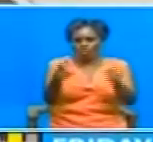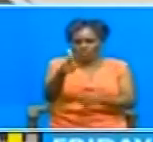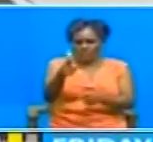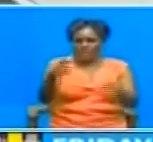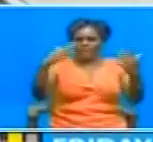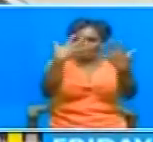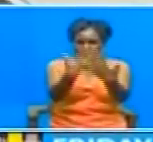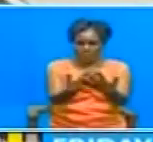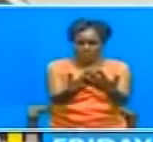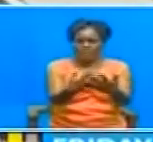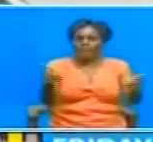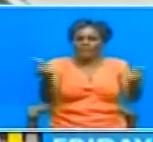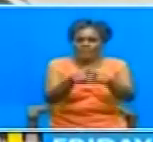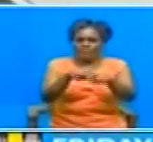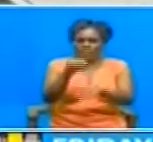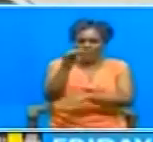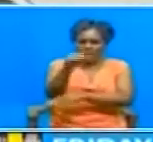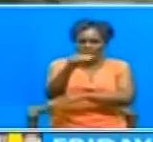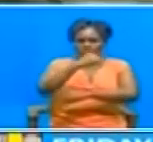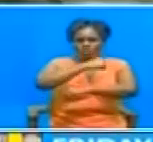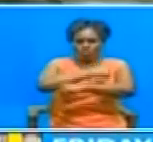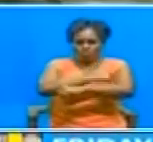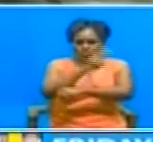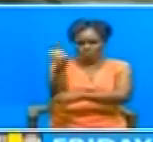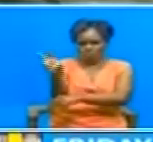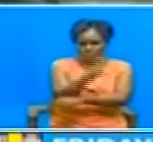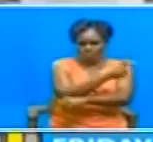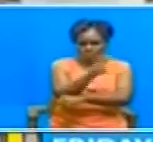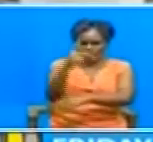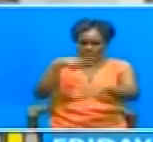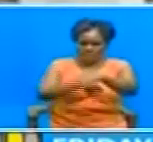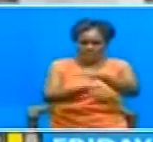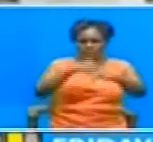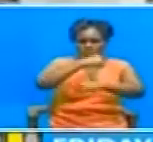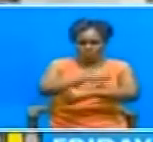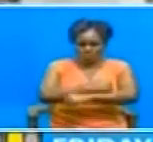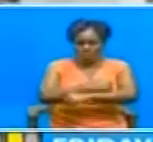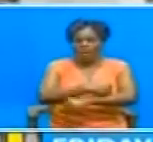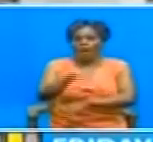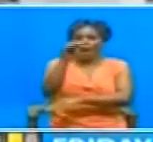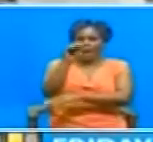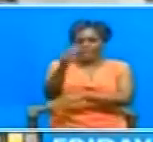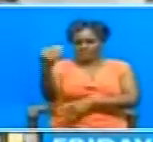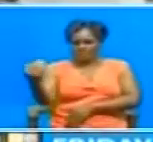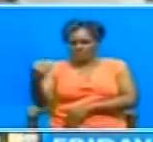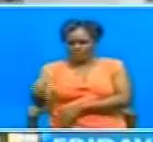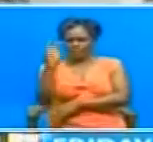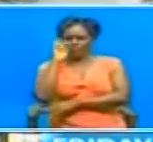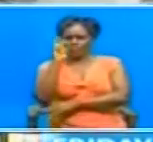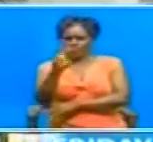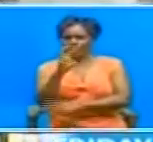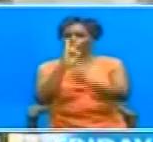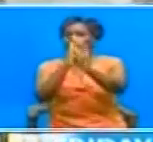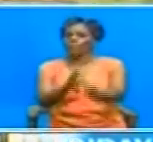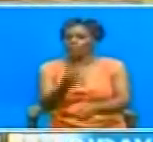and prosecuted. He also urged school management to closely monitor those entering and leaving school. Boynet asked students to be vigilant and